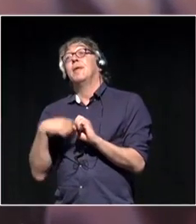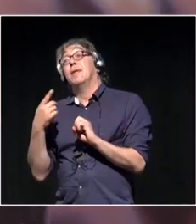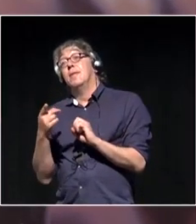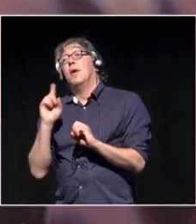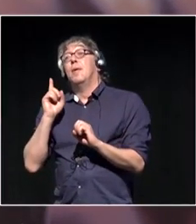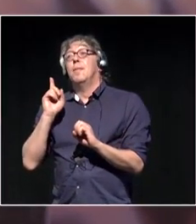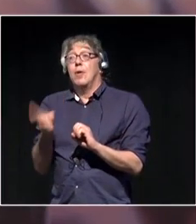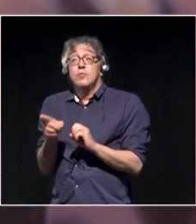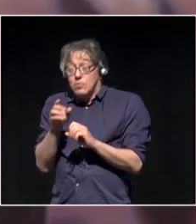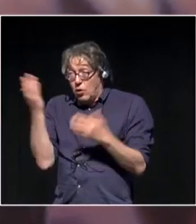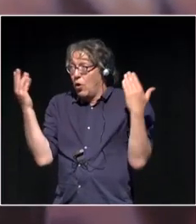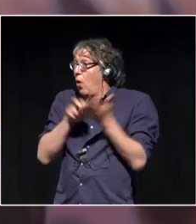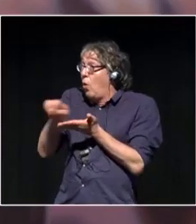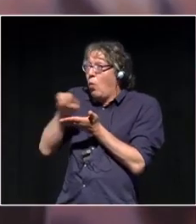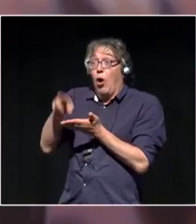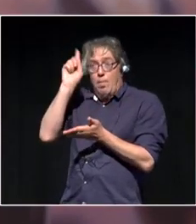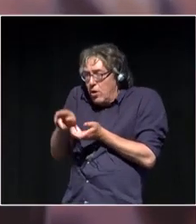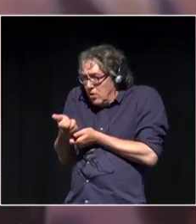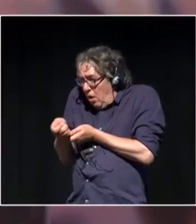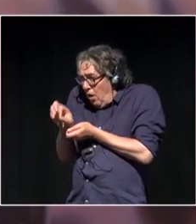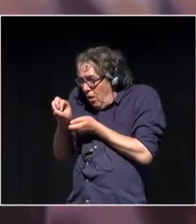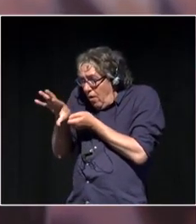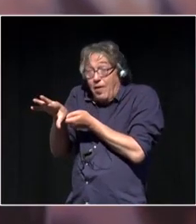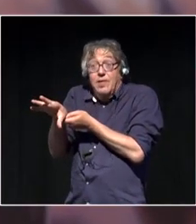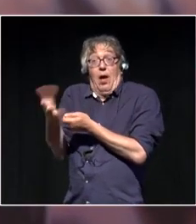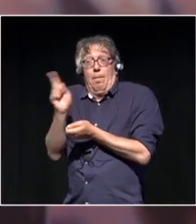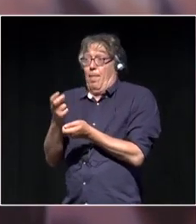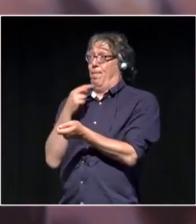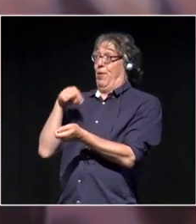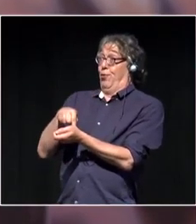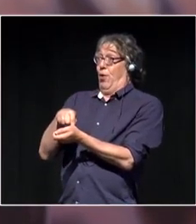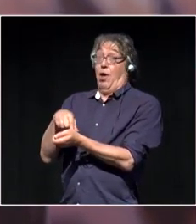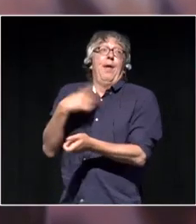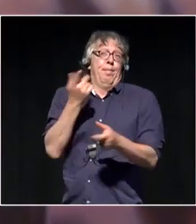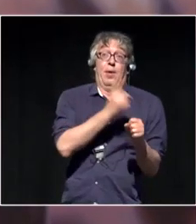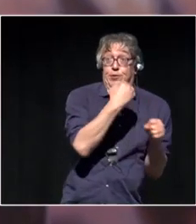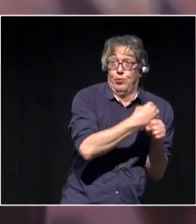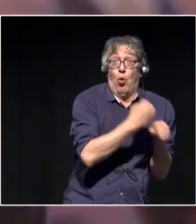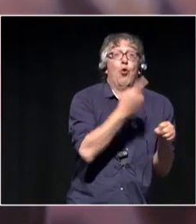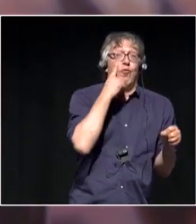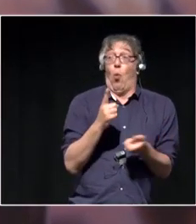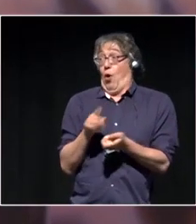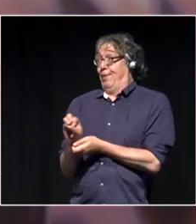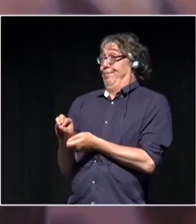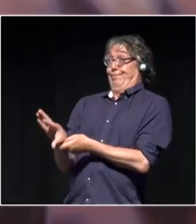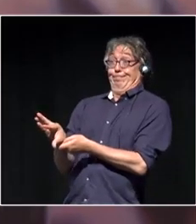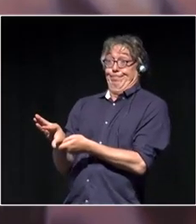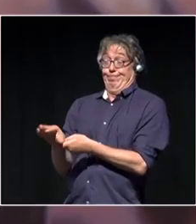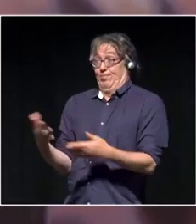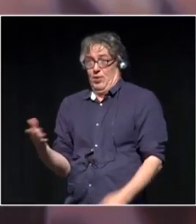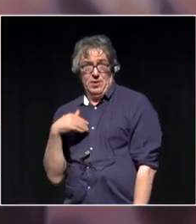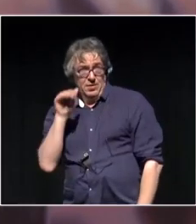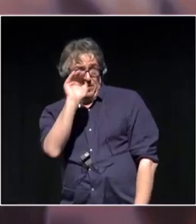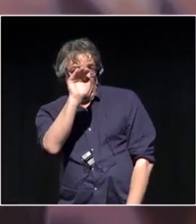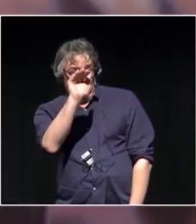in their torches to be able to study. So I wanted to draw the attention of our policymakers and public authorities that